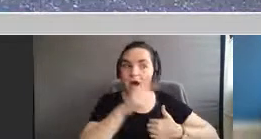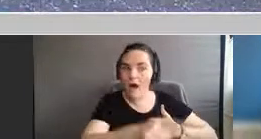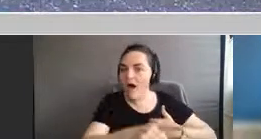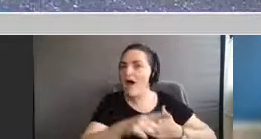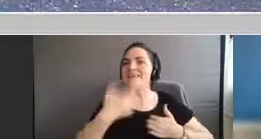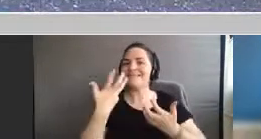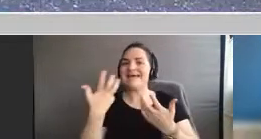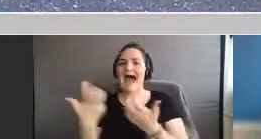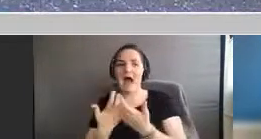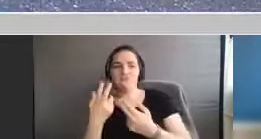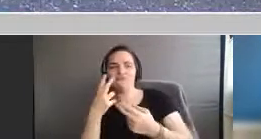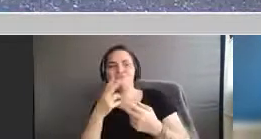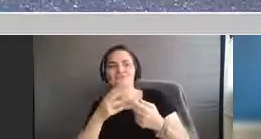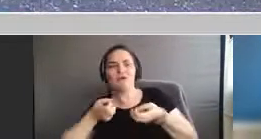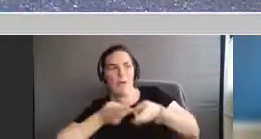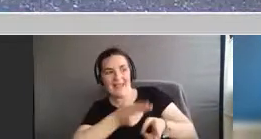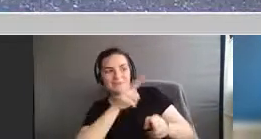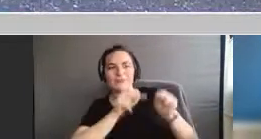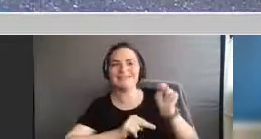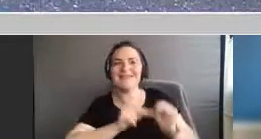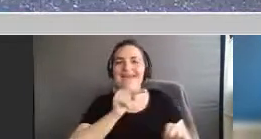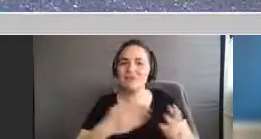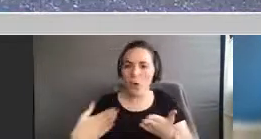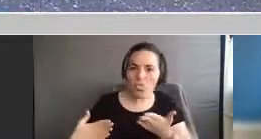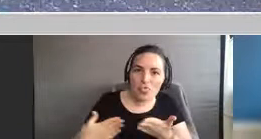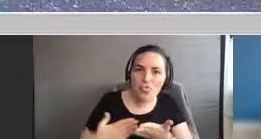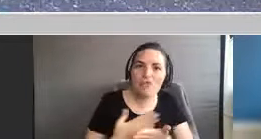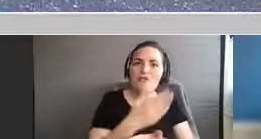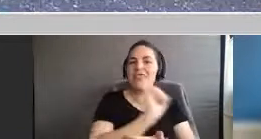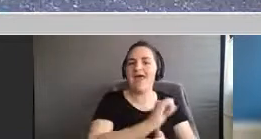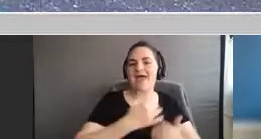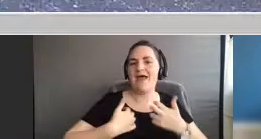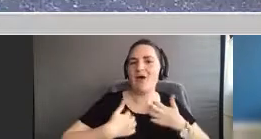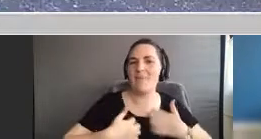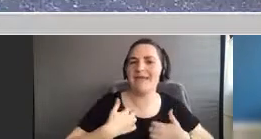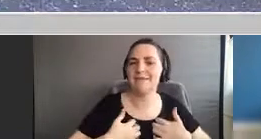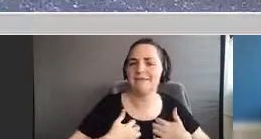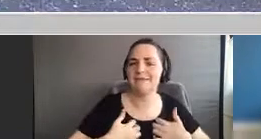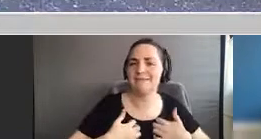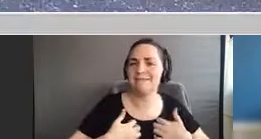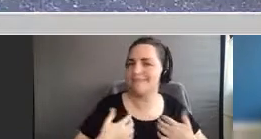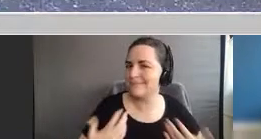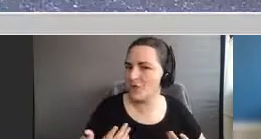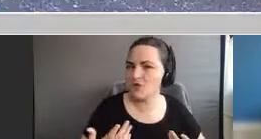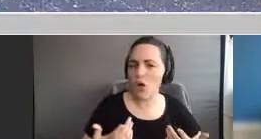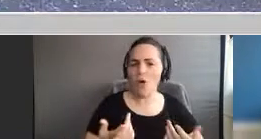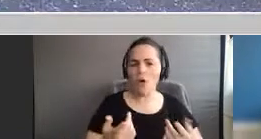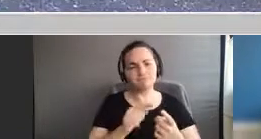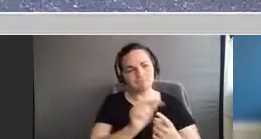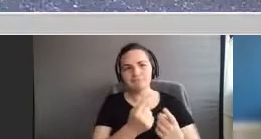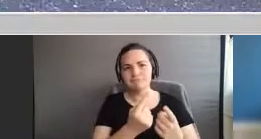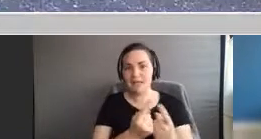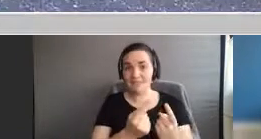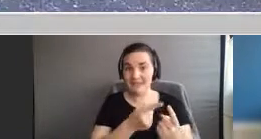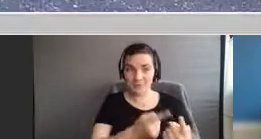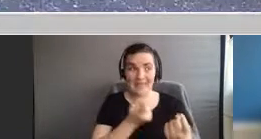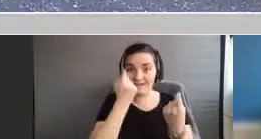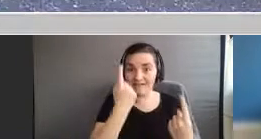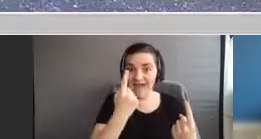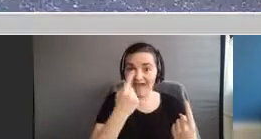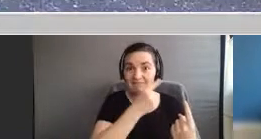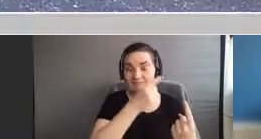as a method for assessing the learner's understanding of something, to assess their skills, their knowledge,